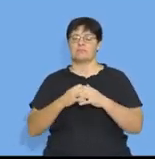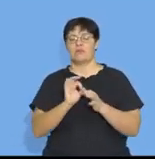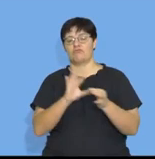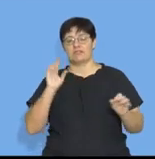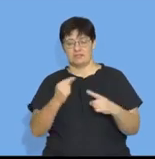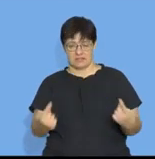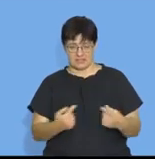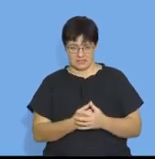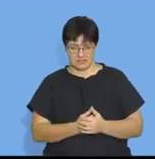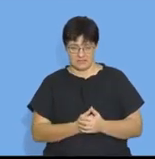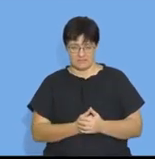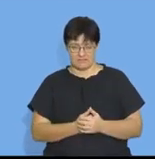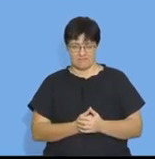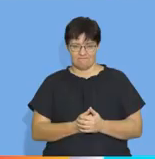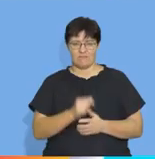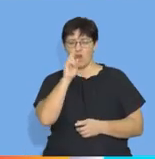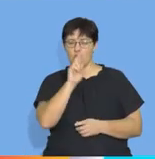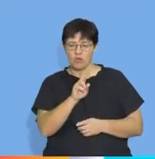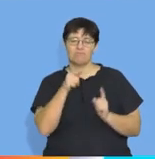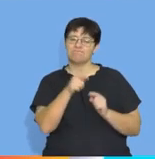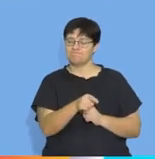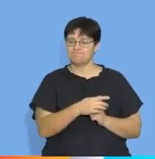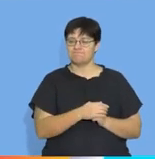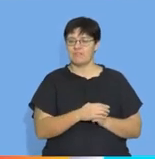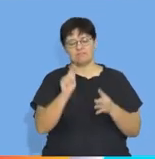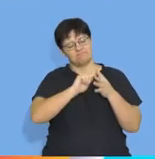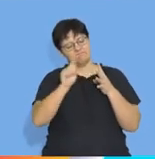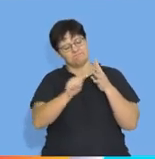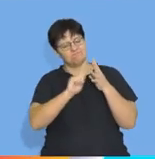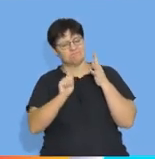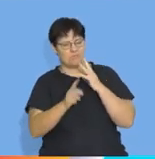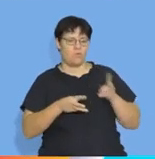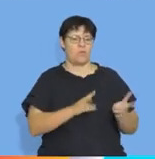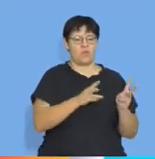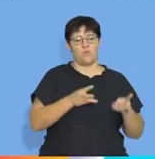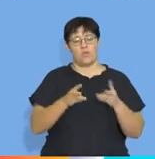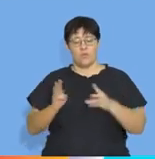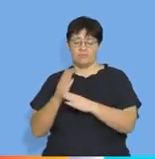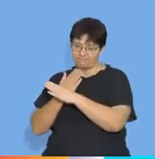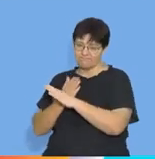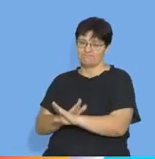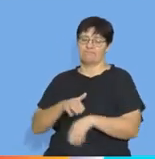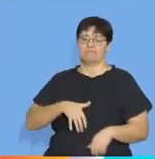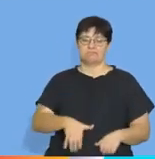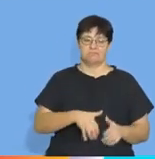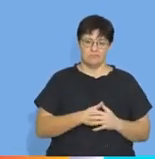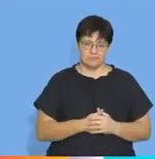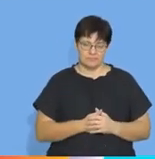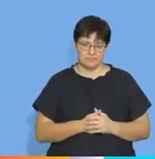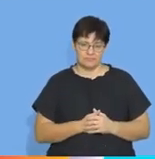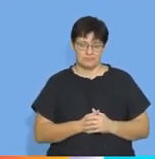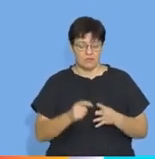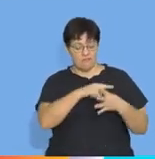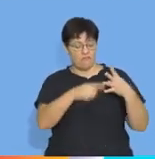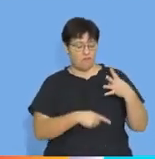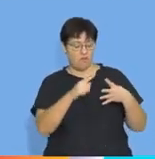an egg from being released. So guys, we've looked at in this segment various types of methods that prevent